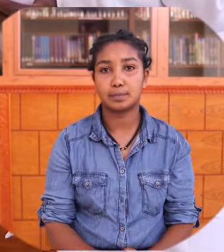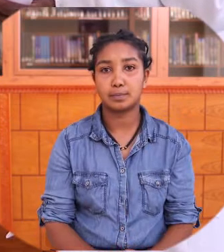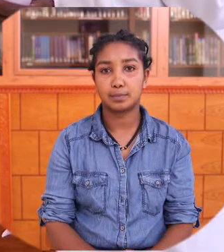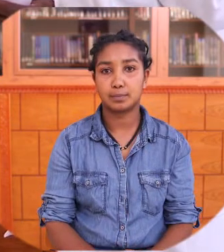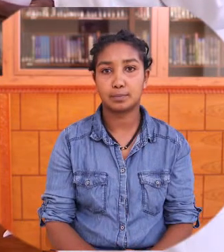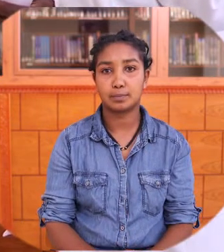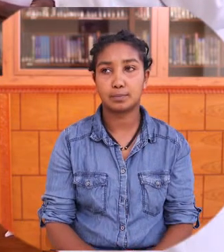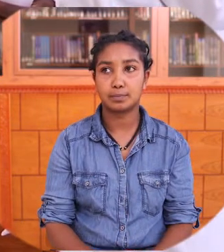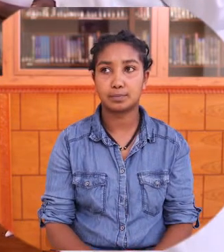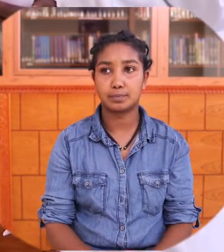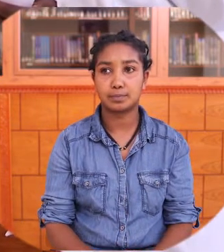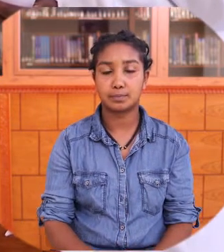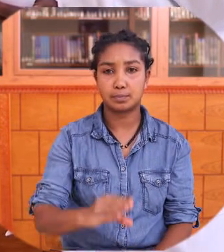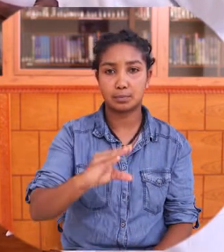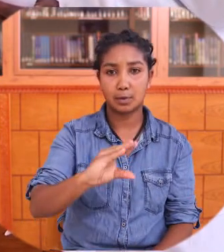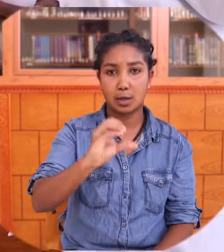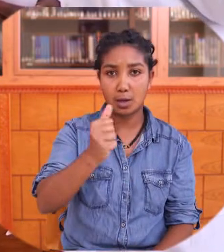Example, cart.